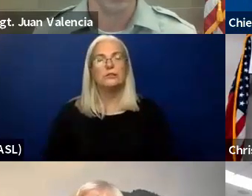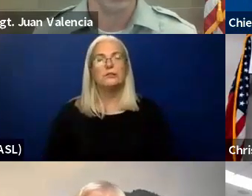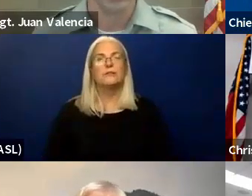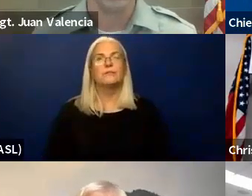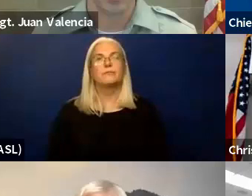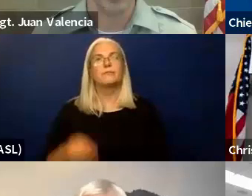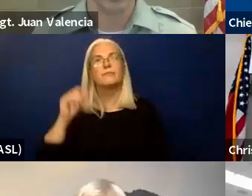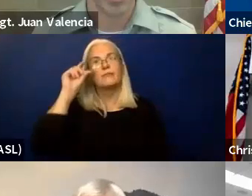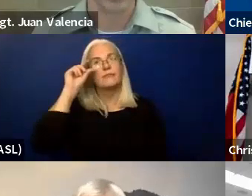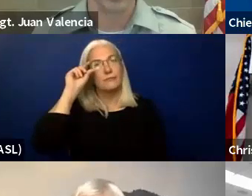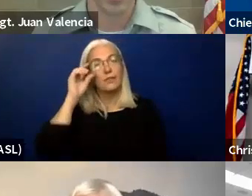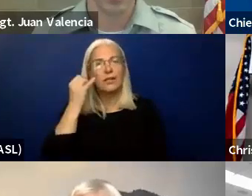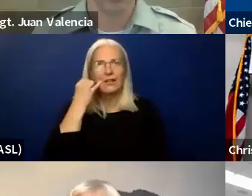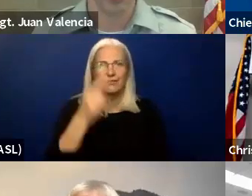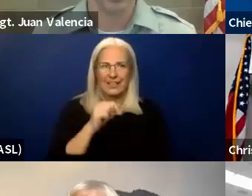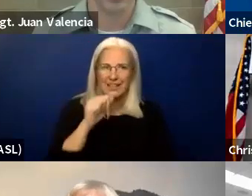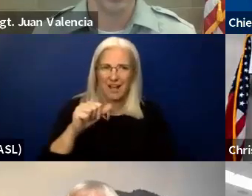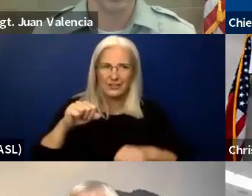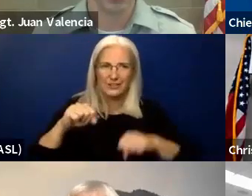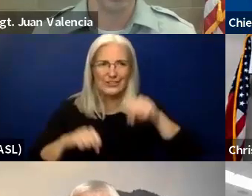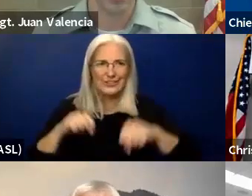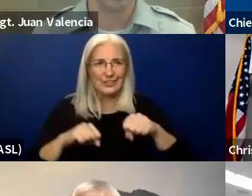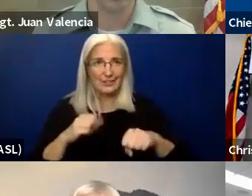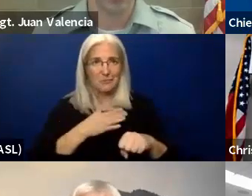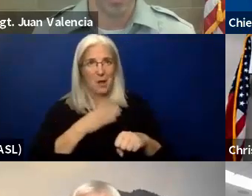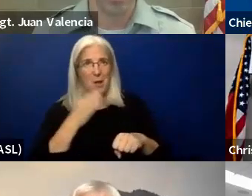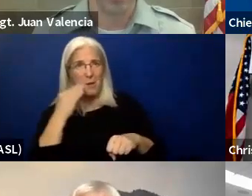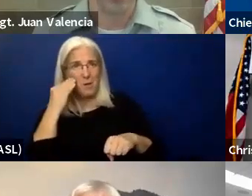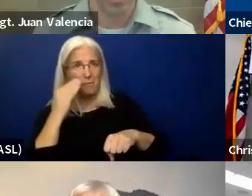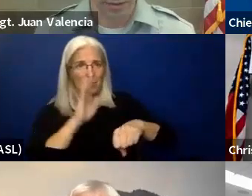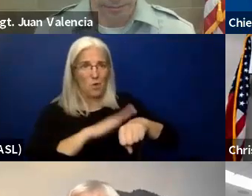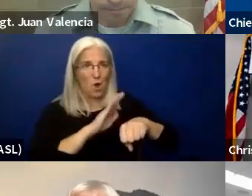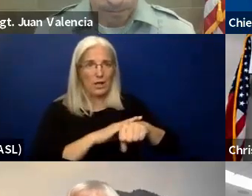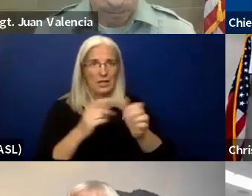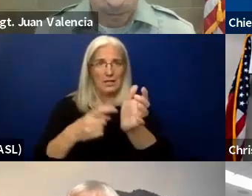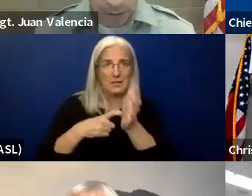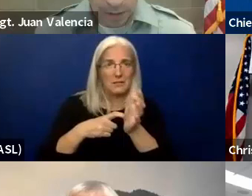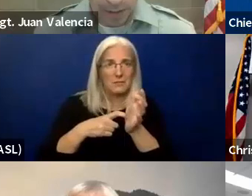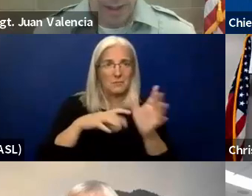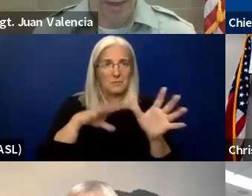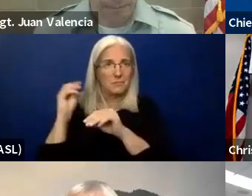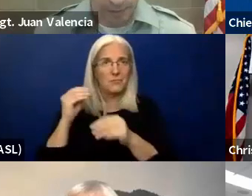order, type in your address and it will let you know what area you're under.